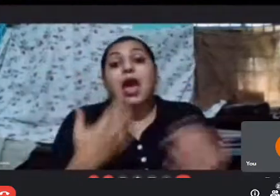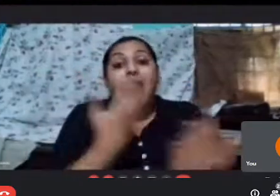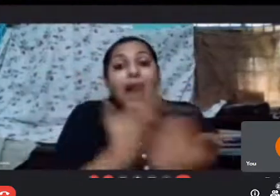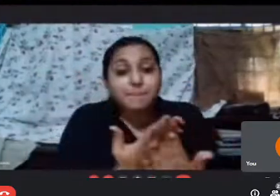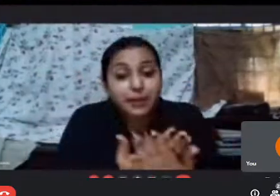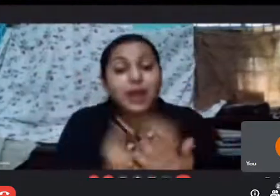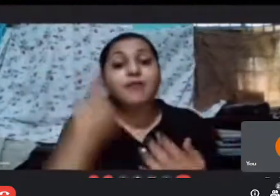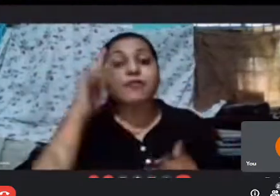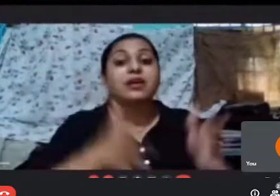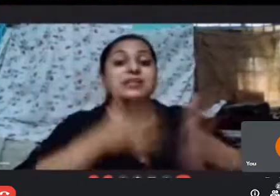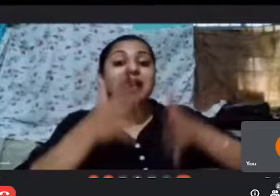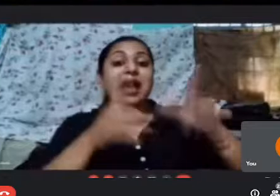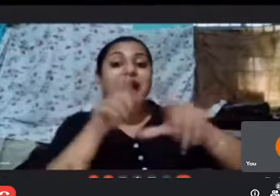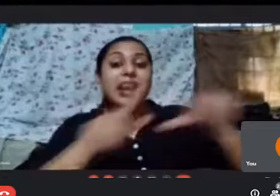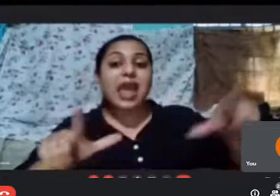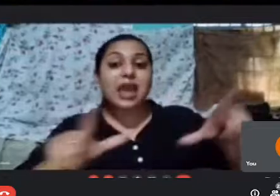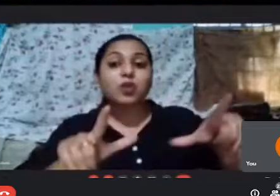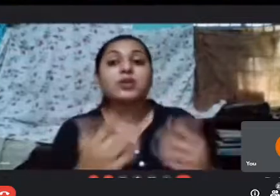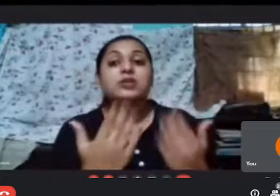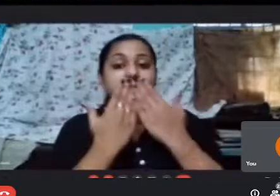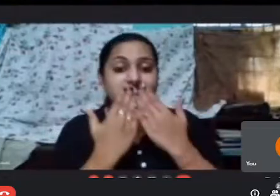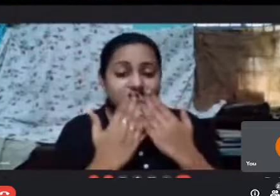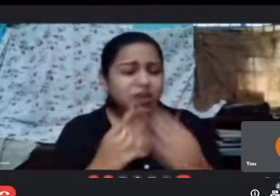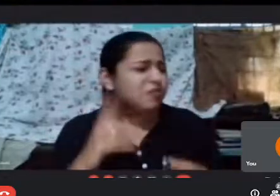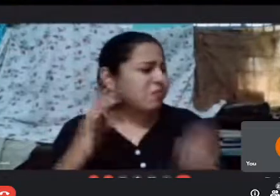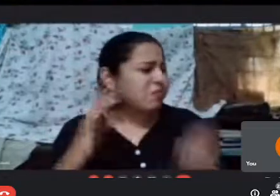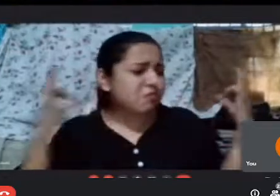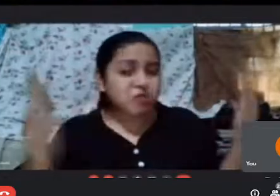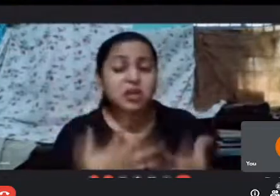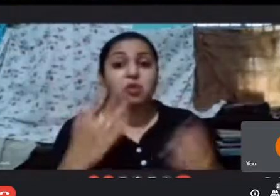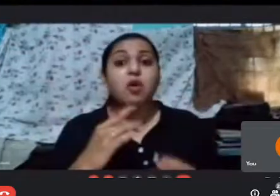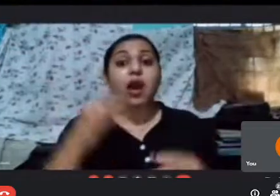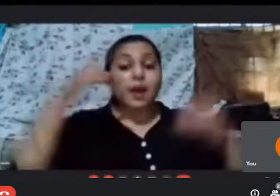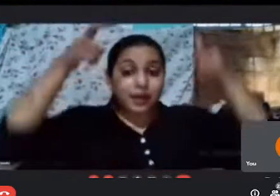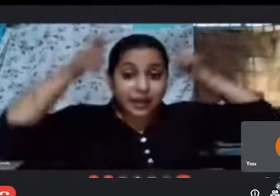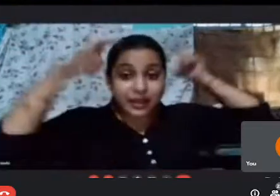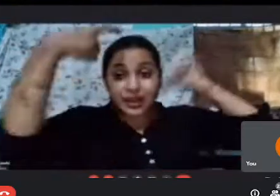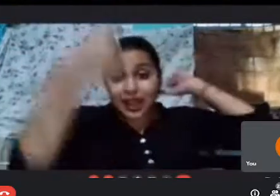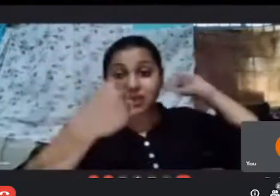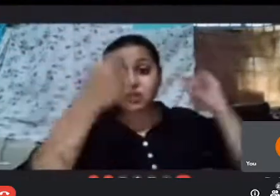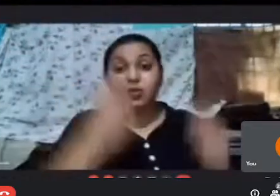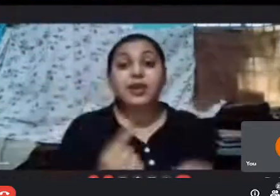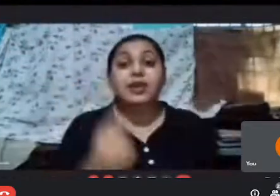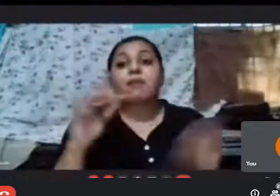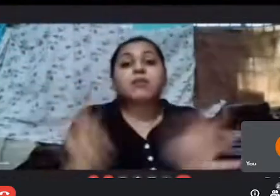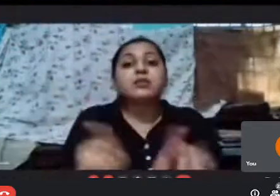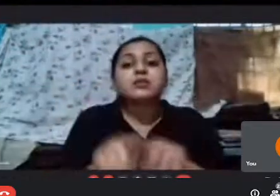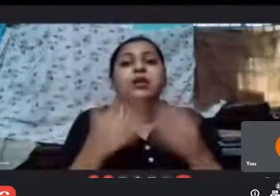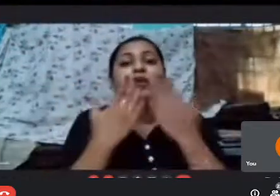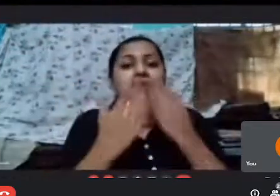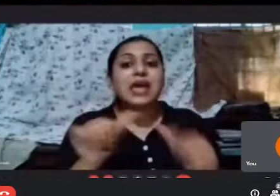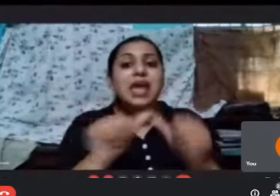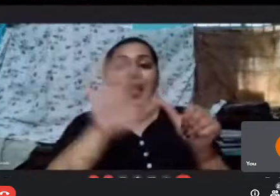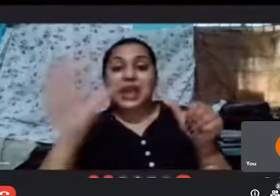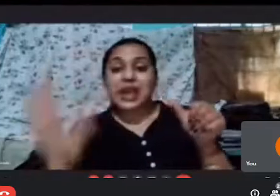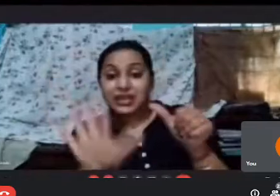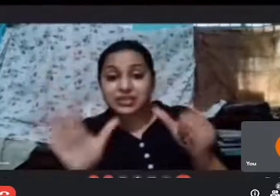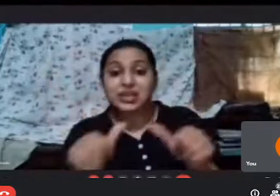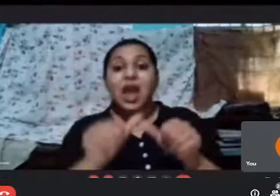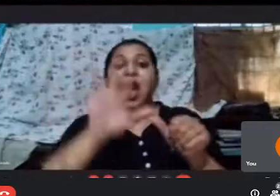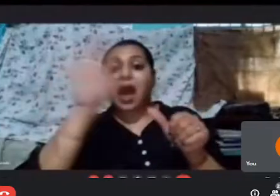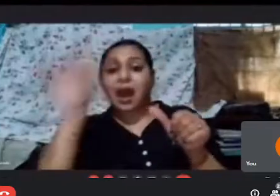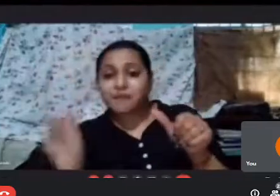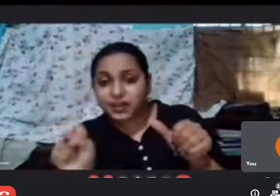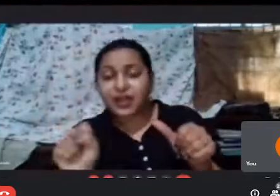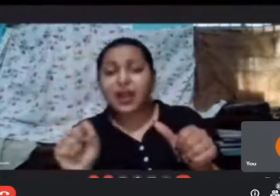a unique program that graduated students from 10 different countries in Asia, Africa, and Latin America